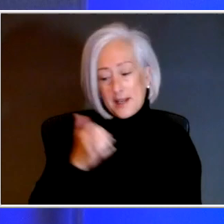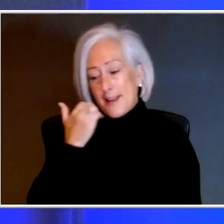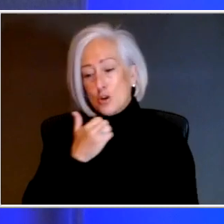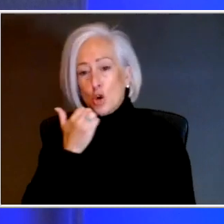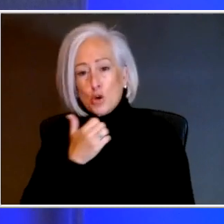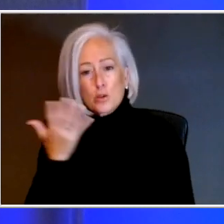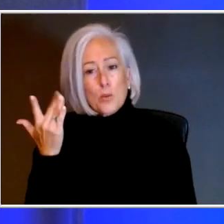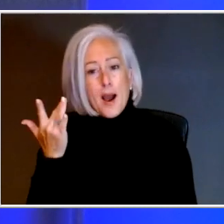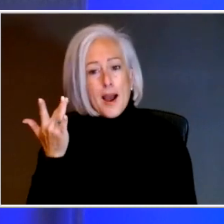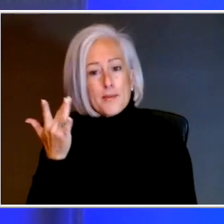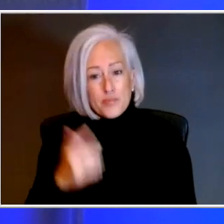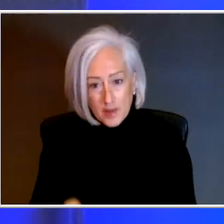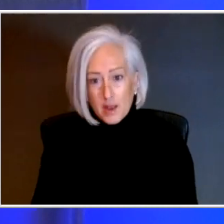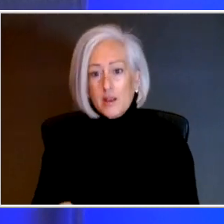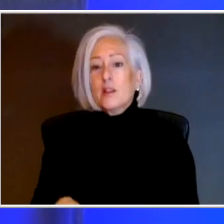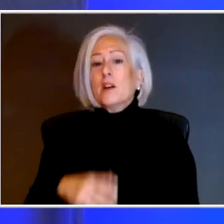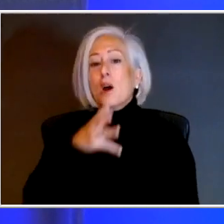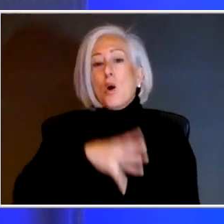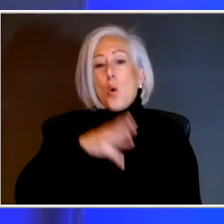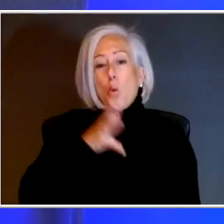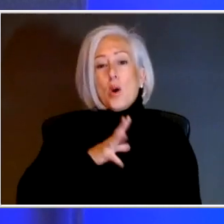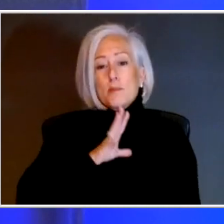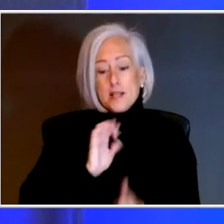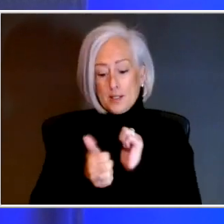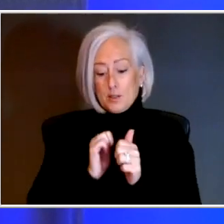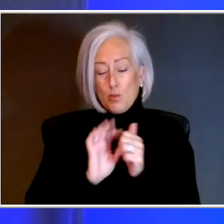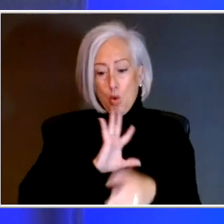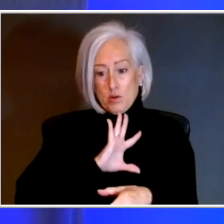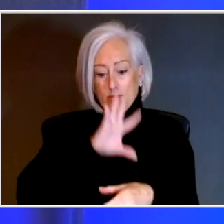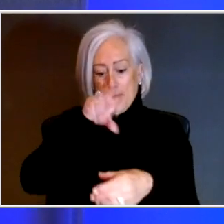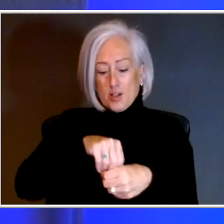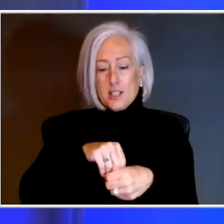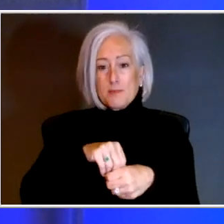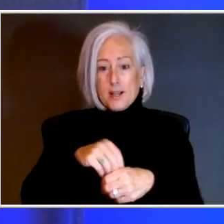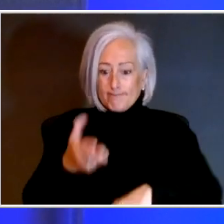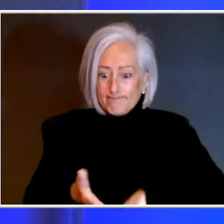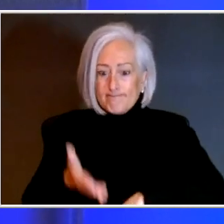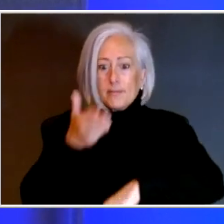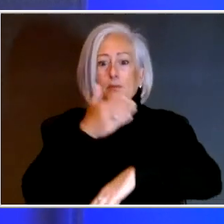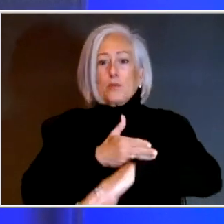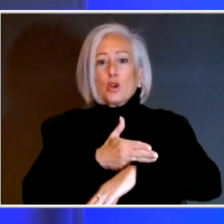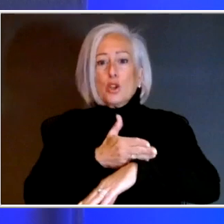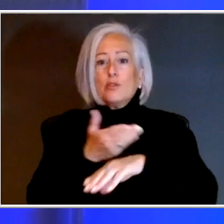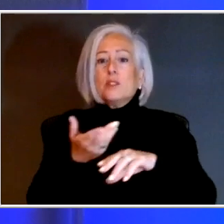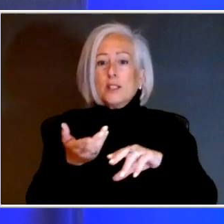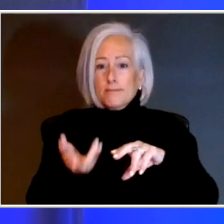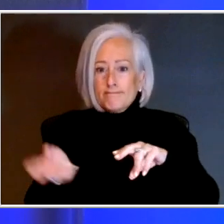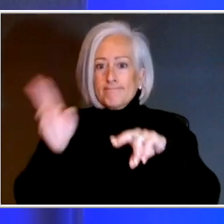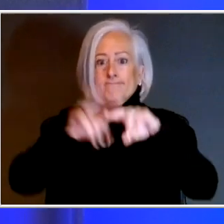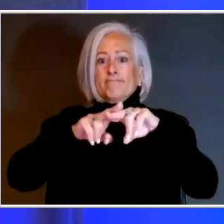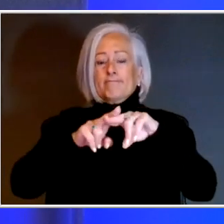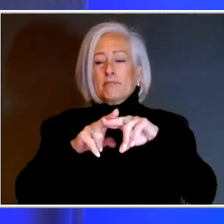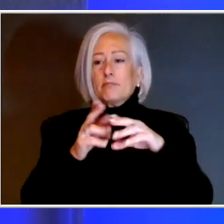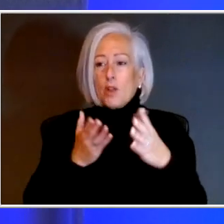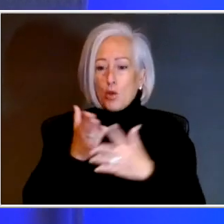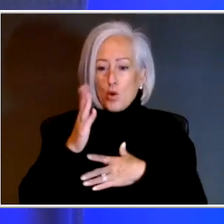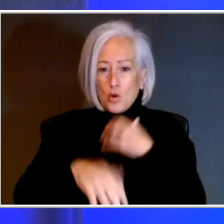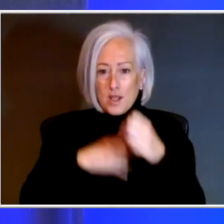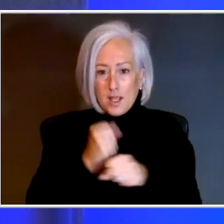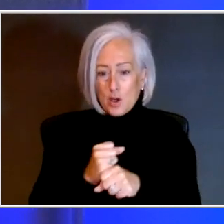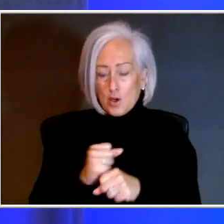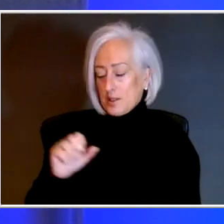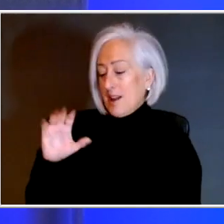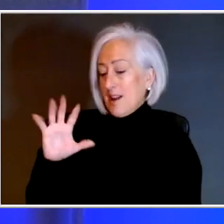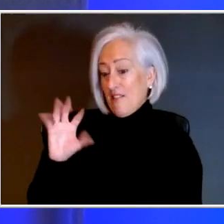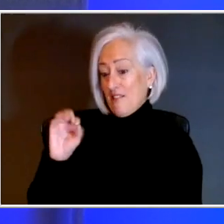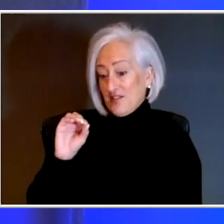sports participation has significantly increased over the years. So Title IX, we're sort of in the 50-year anniversary of that right now,